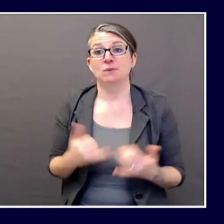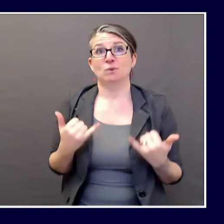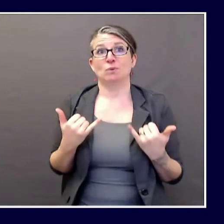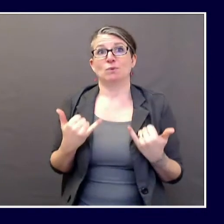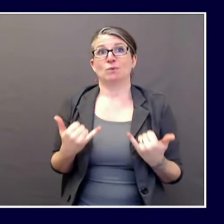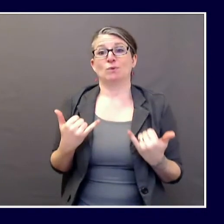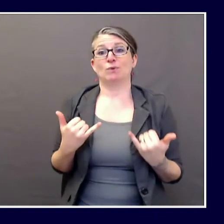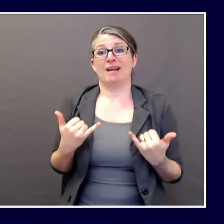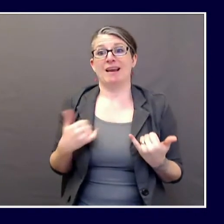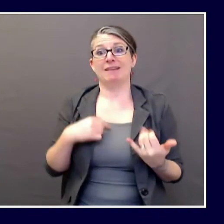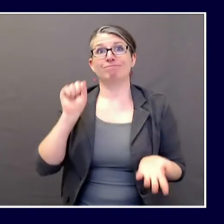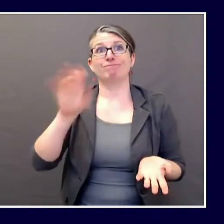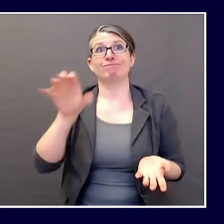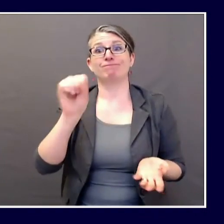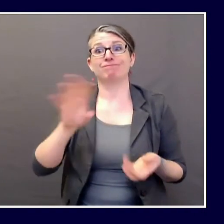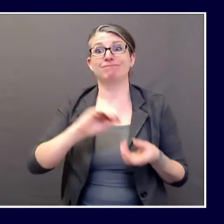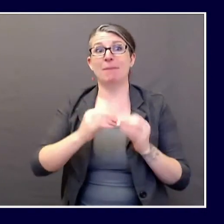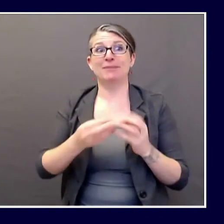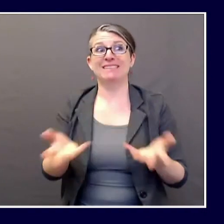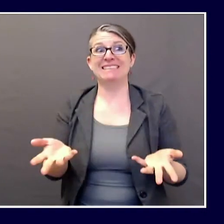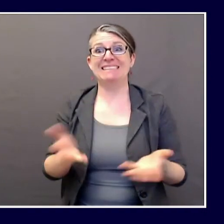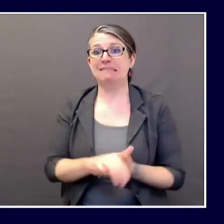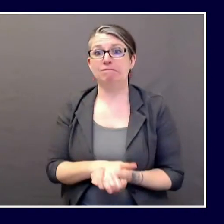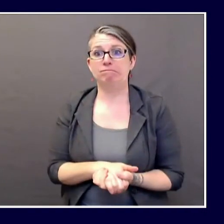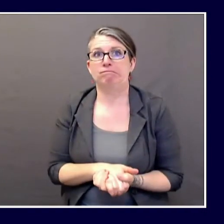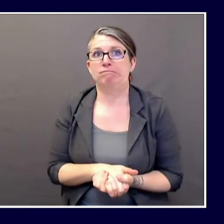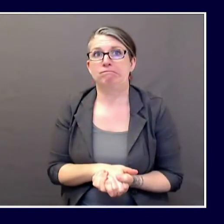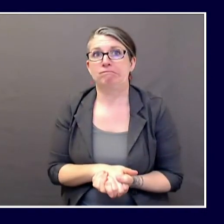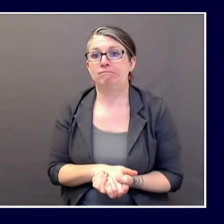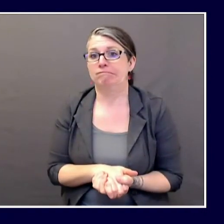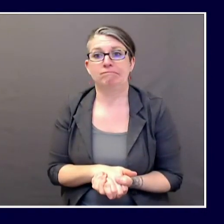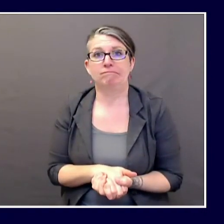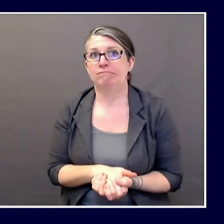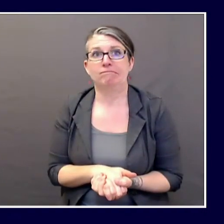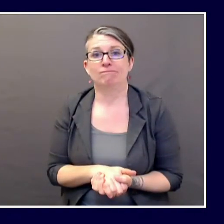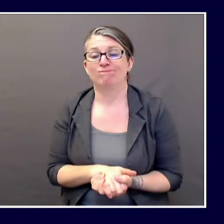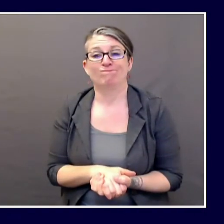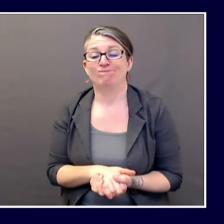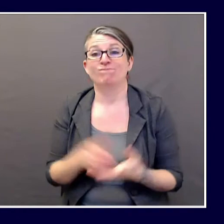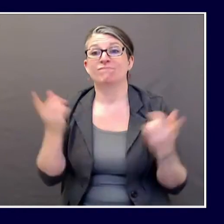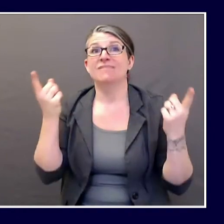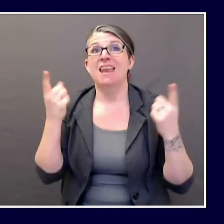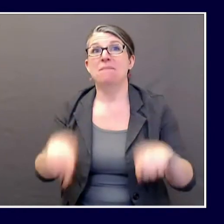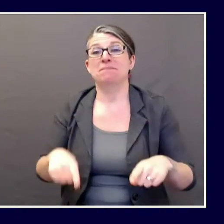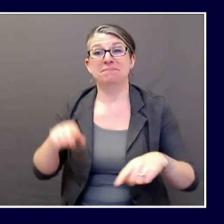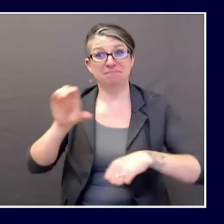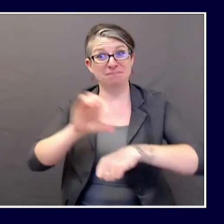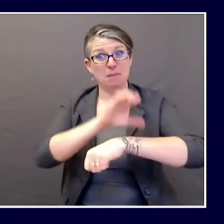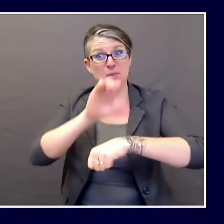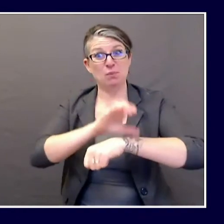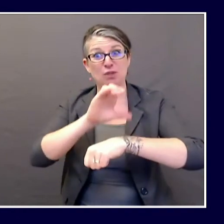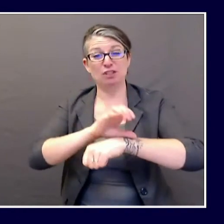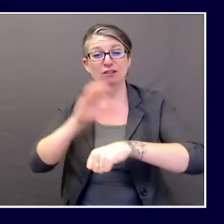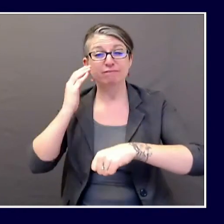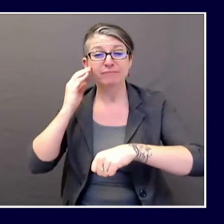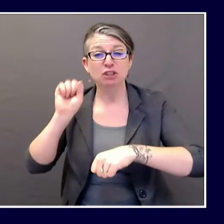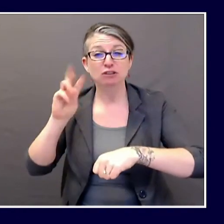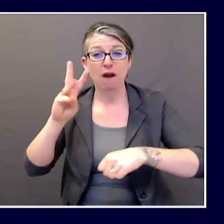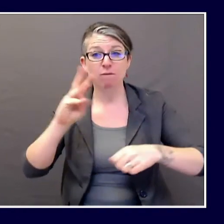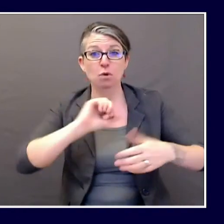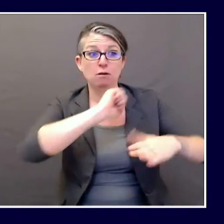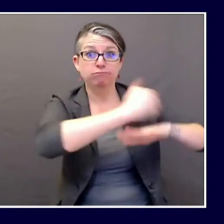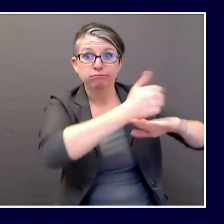today. The system that we and a number of other states use to track the administration